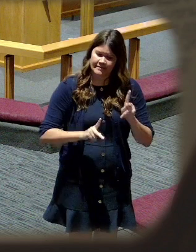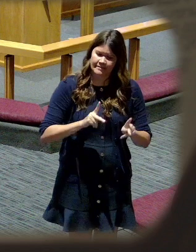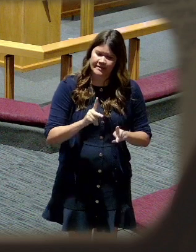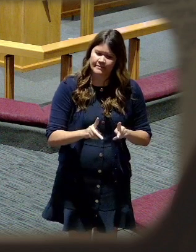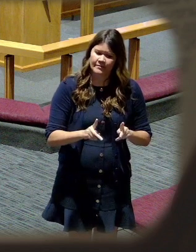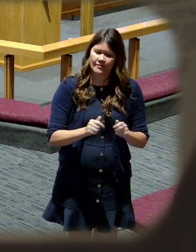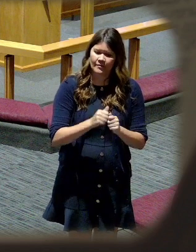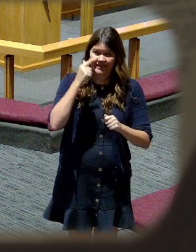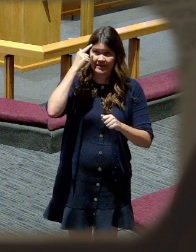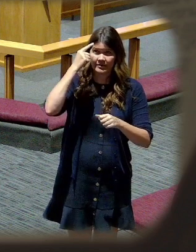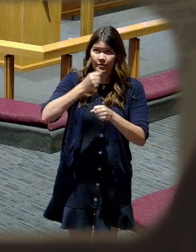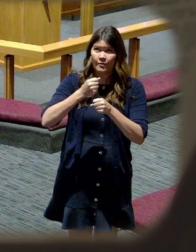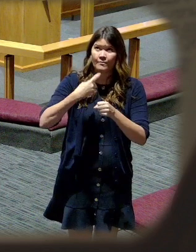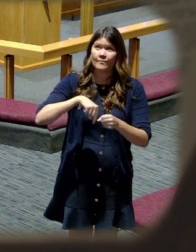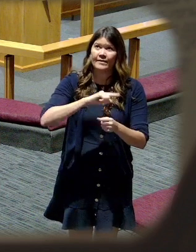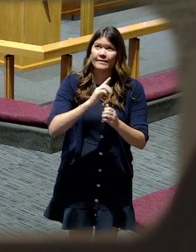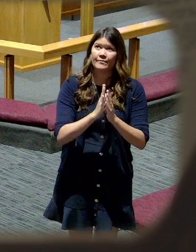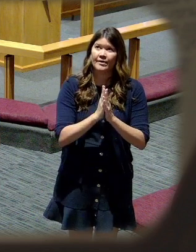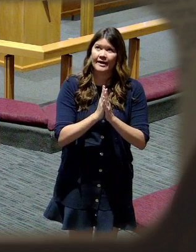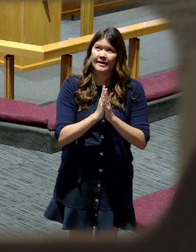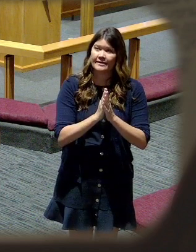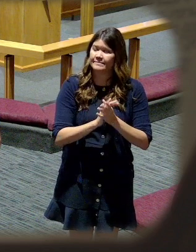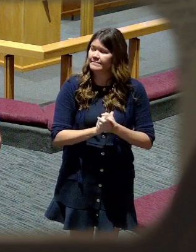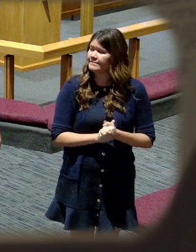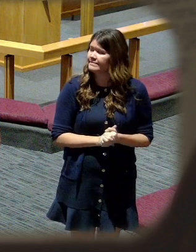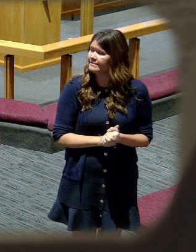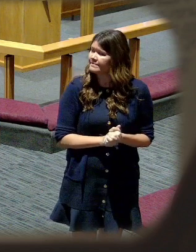With hope we pray.